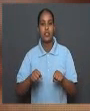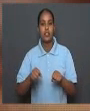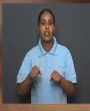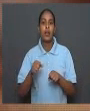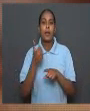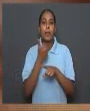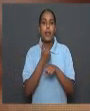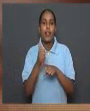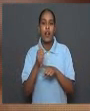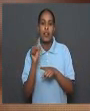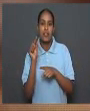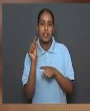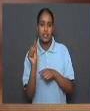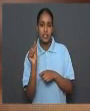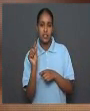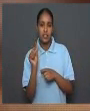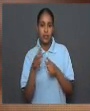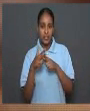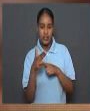a metal fence,